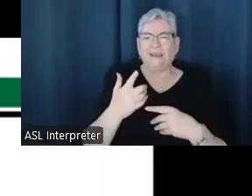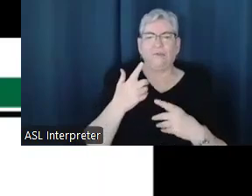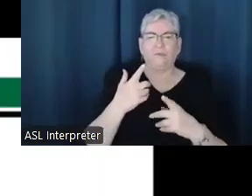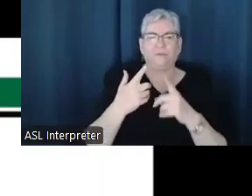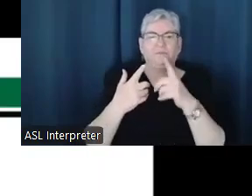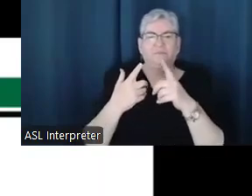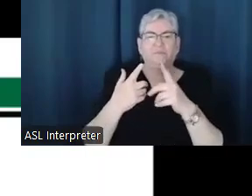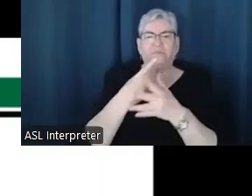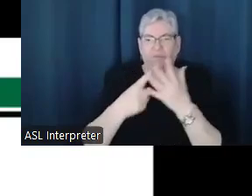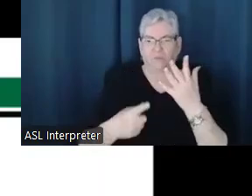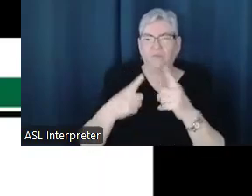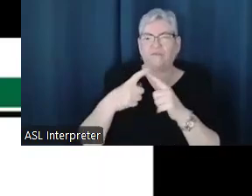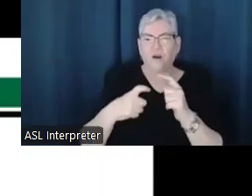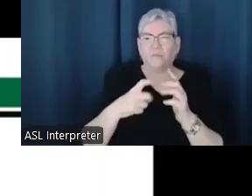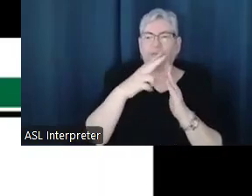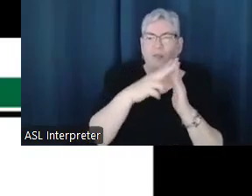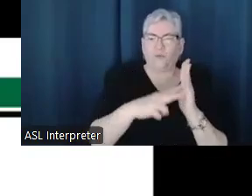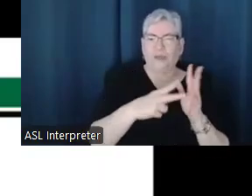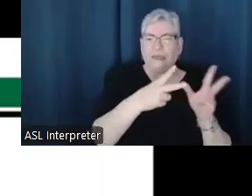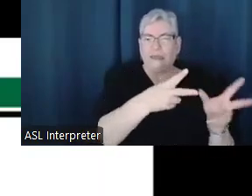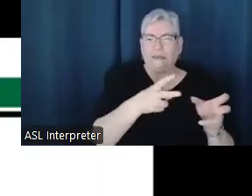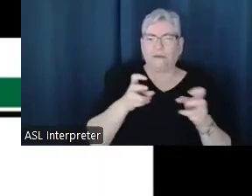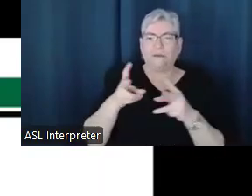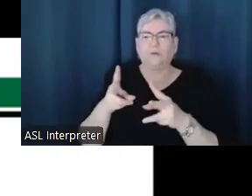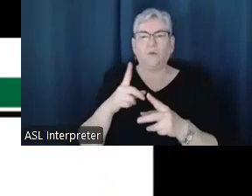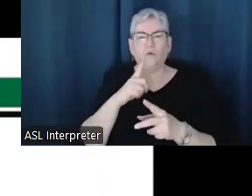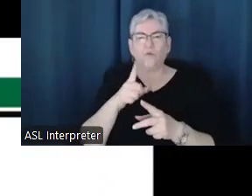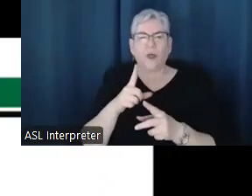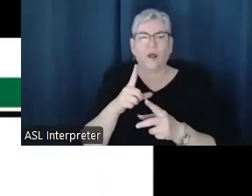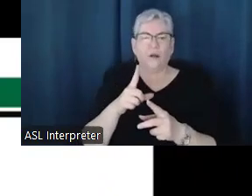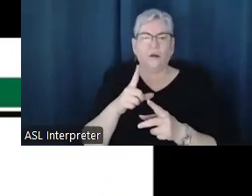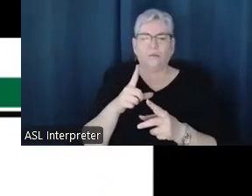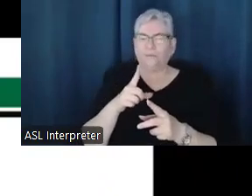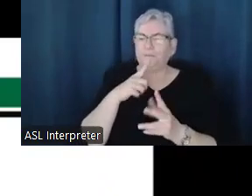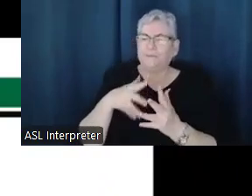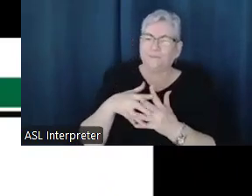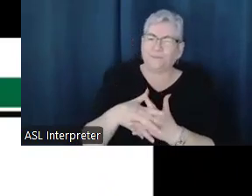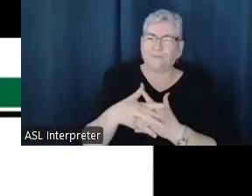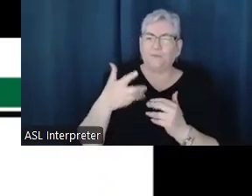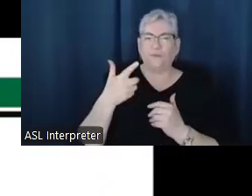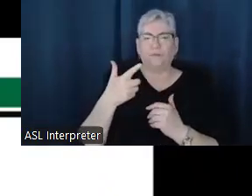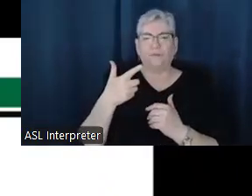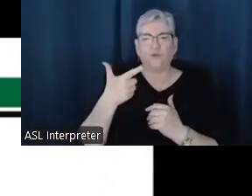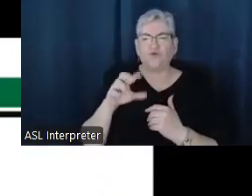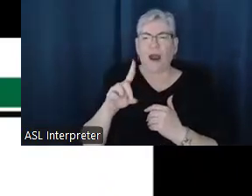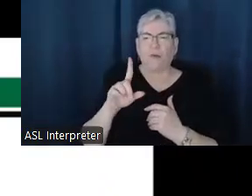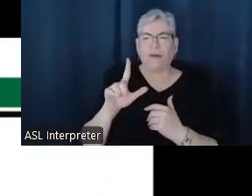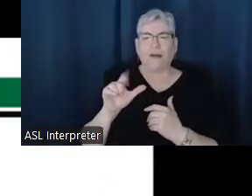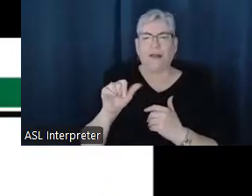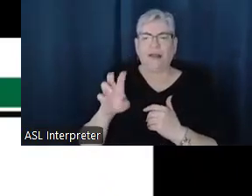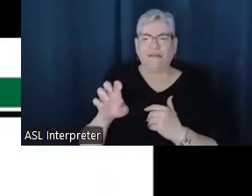the literature that are really like ground level ideas to keep in mind as you're building